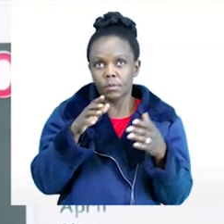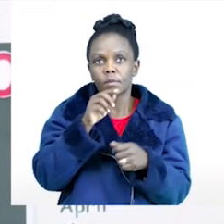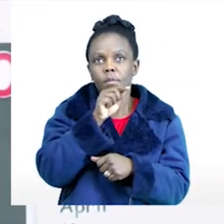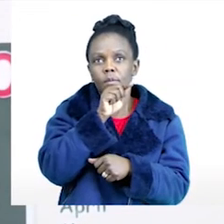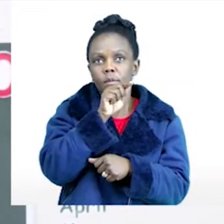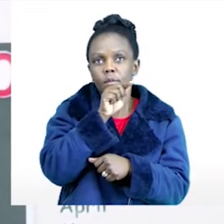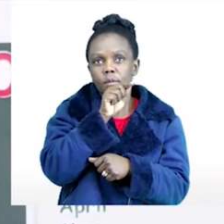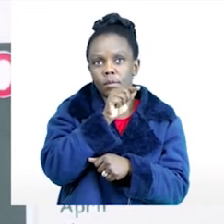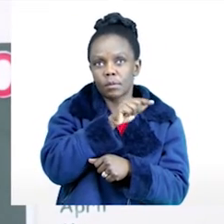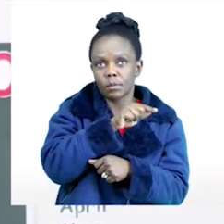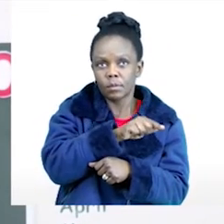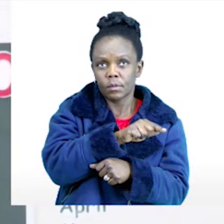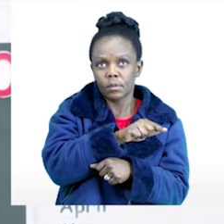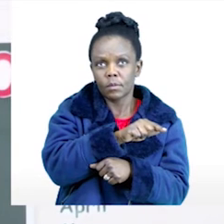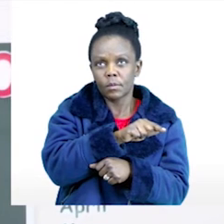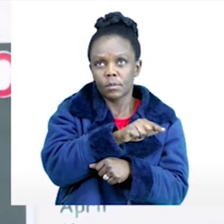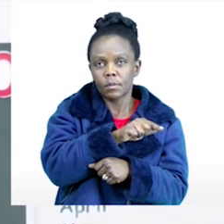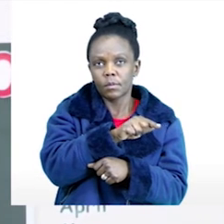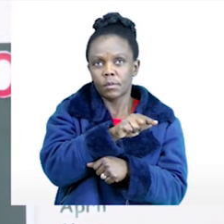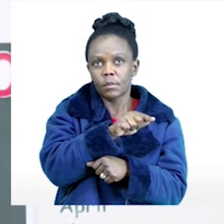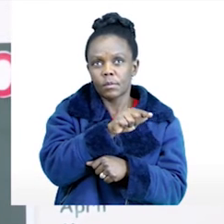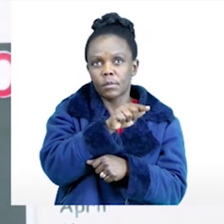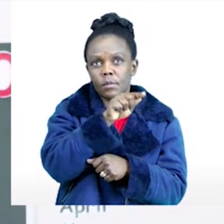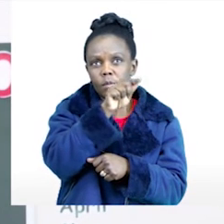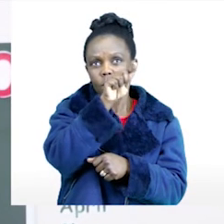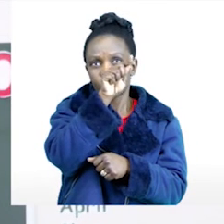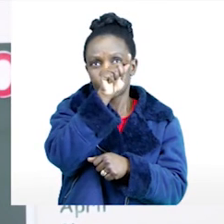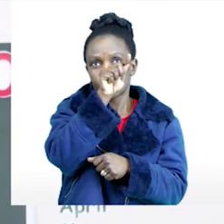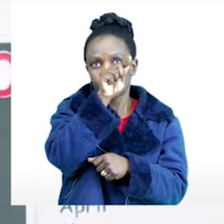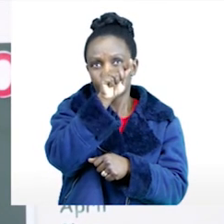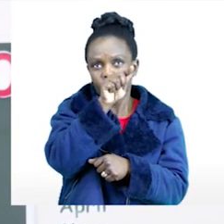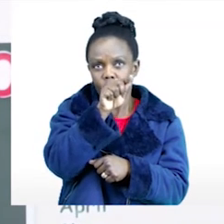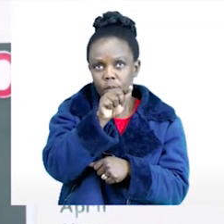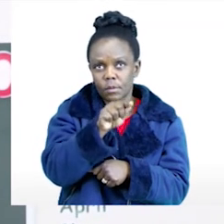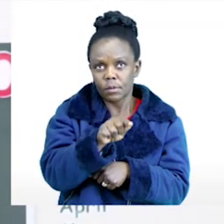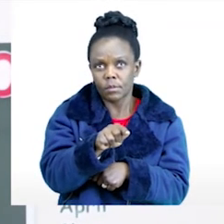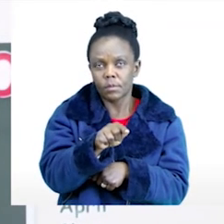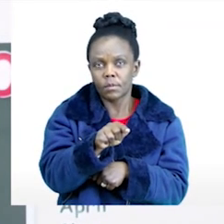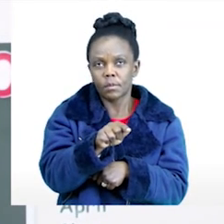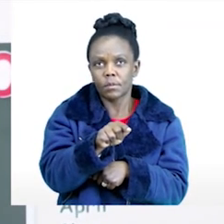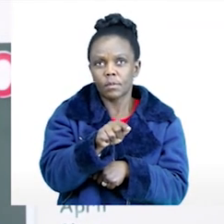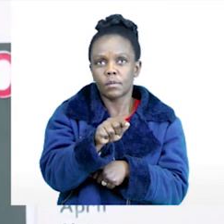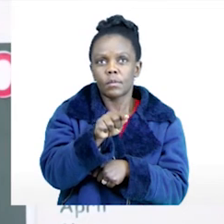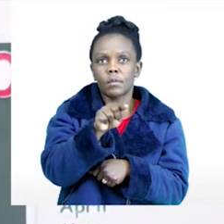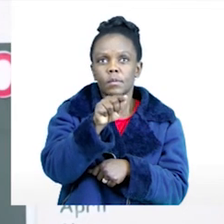start by going up and down,